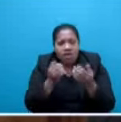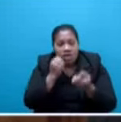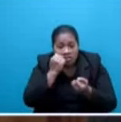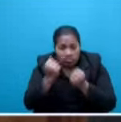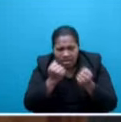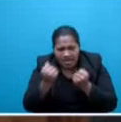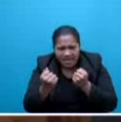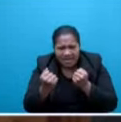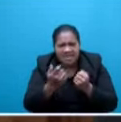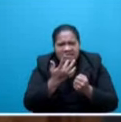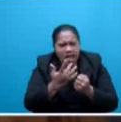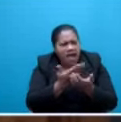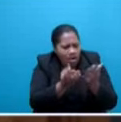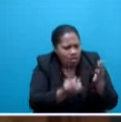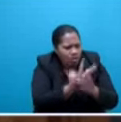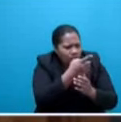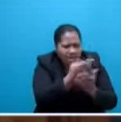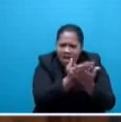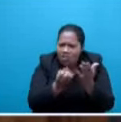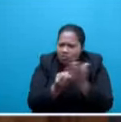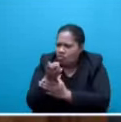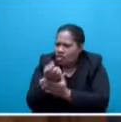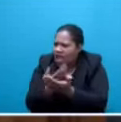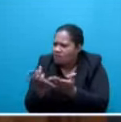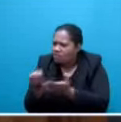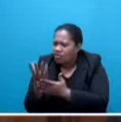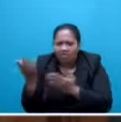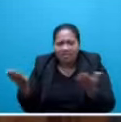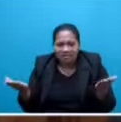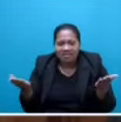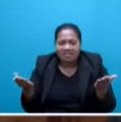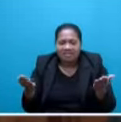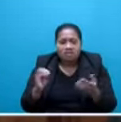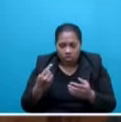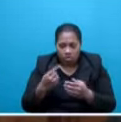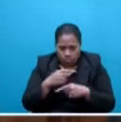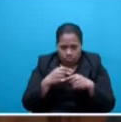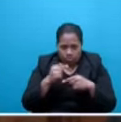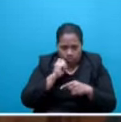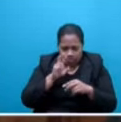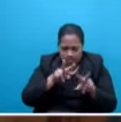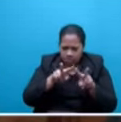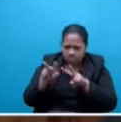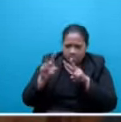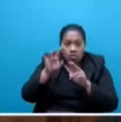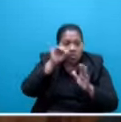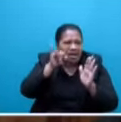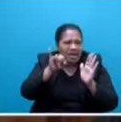return crops. At the end of stage 4, SIRF is able to identify 1 or 2 promising variety of